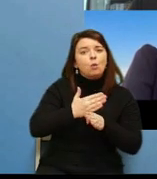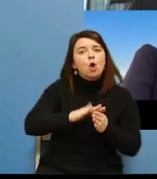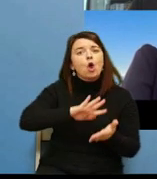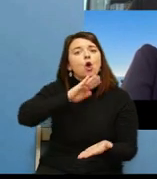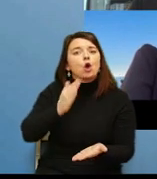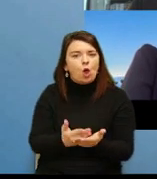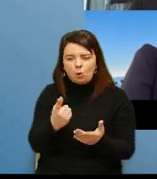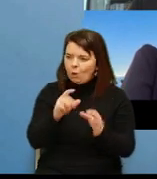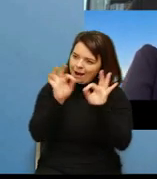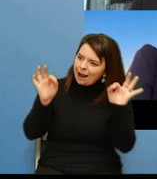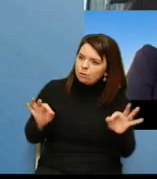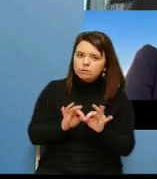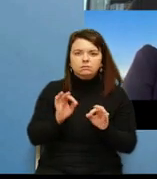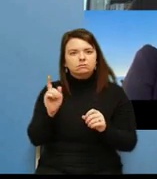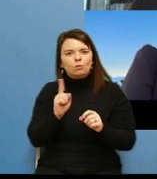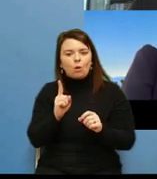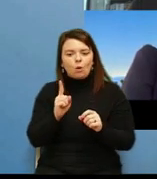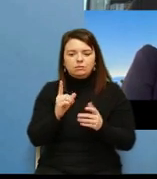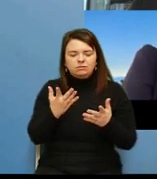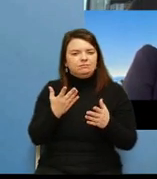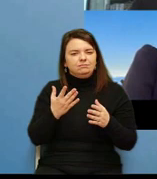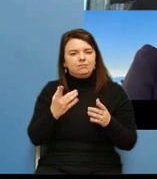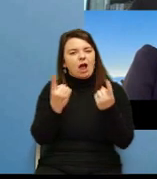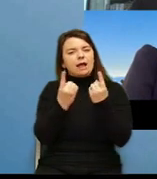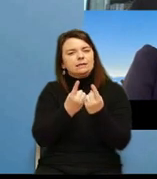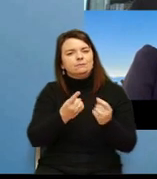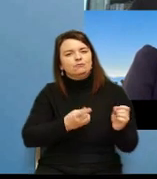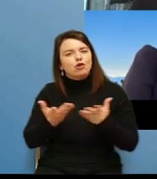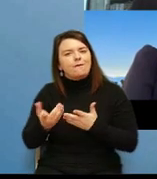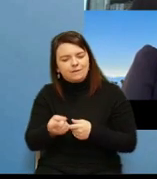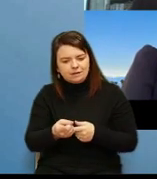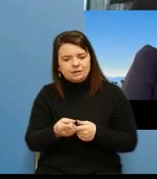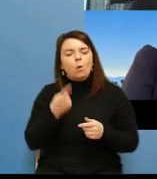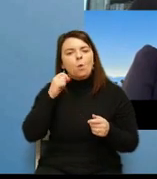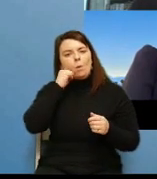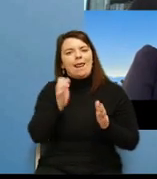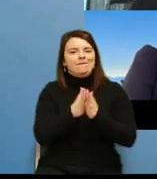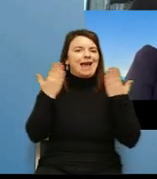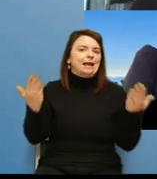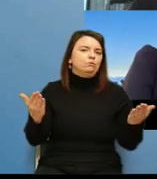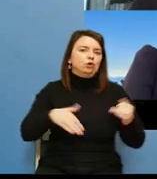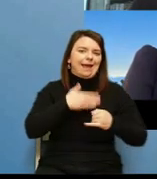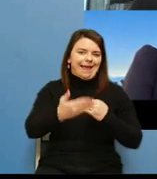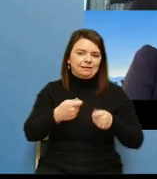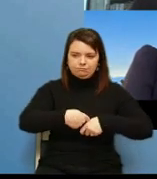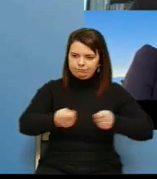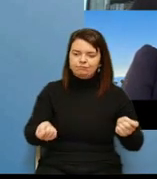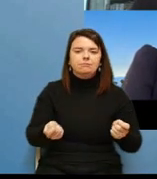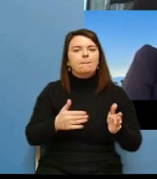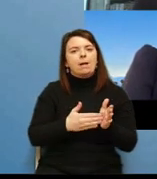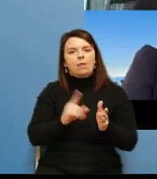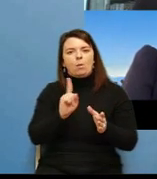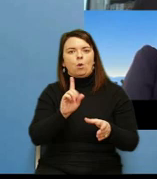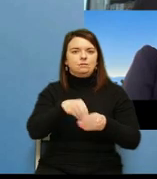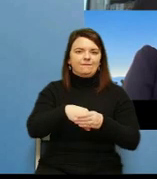on the workload and the outline that we've already provided for them, whether it be activity block or item of service. They'll have a complete handbook going